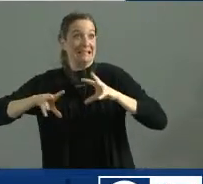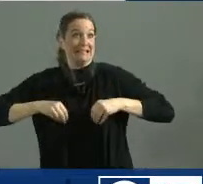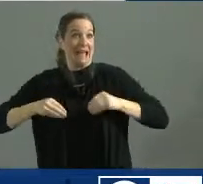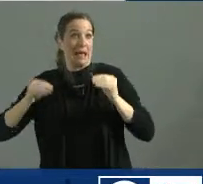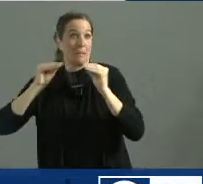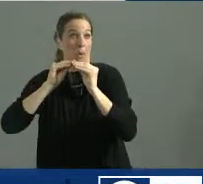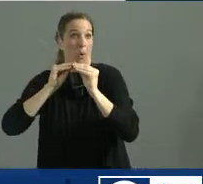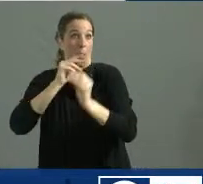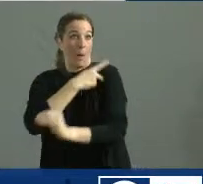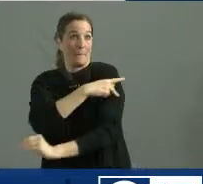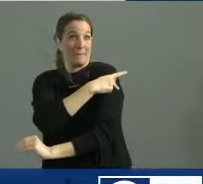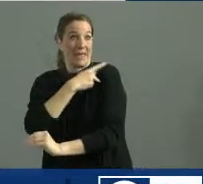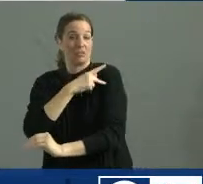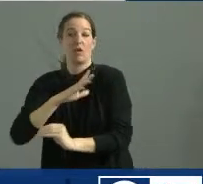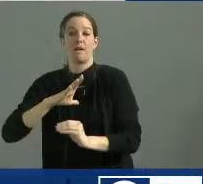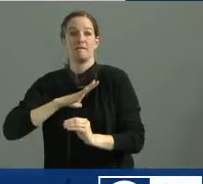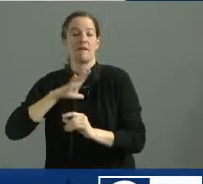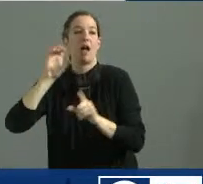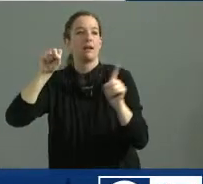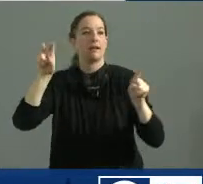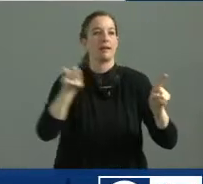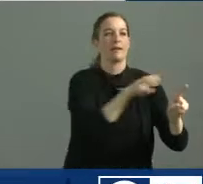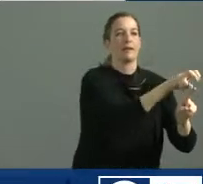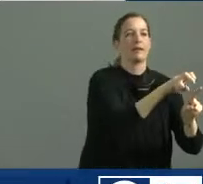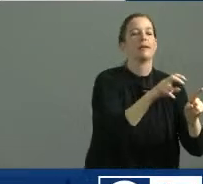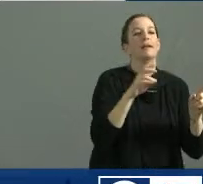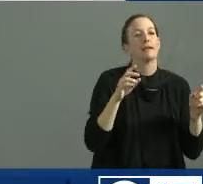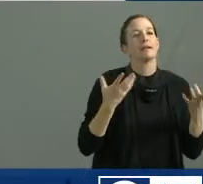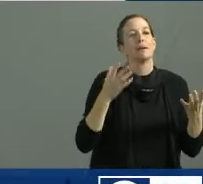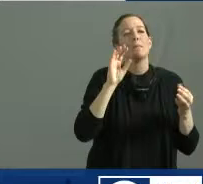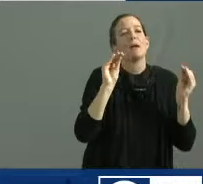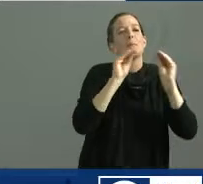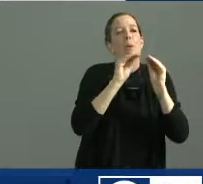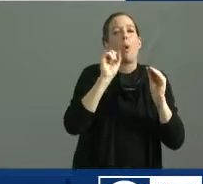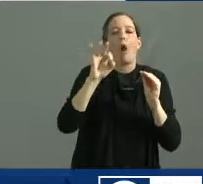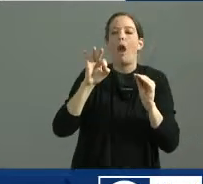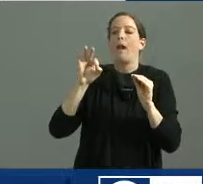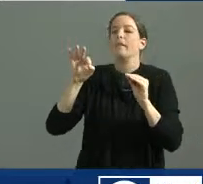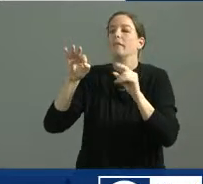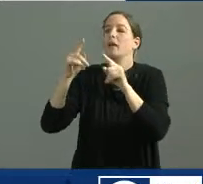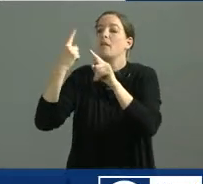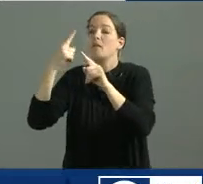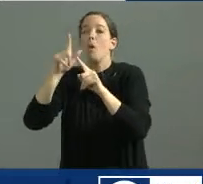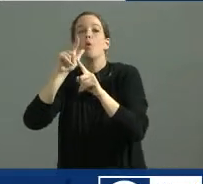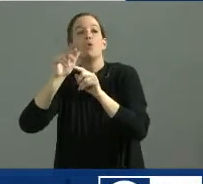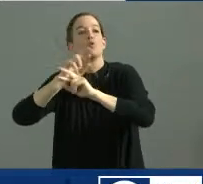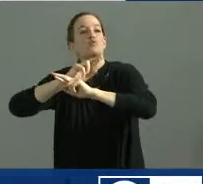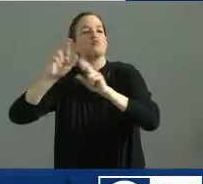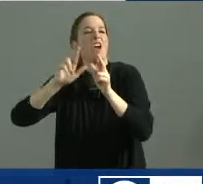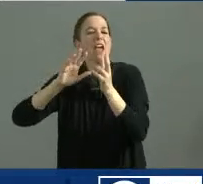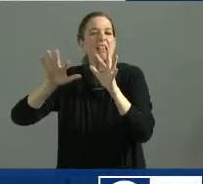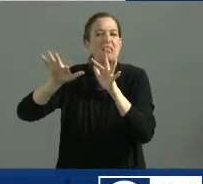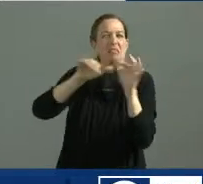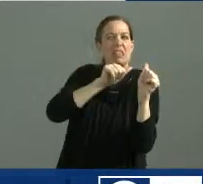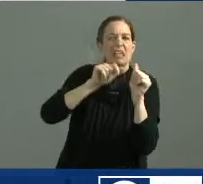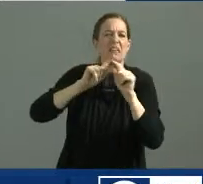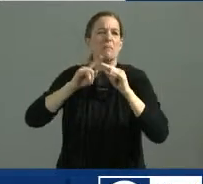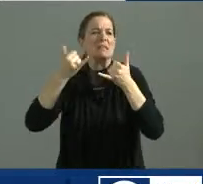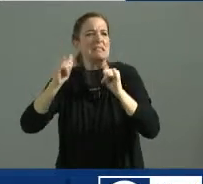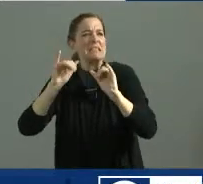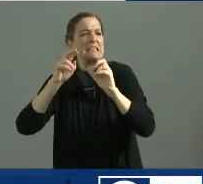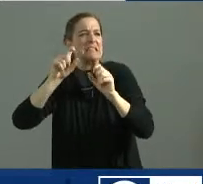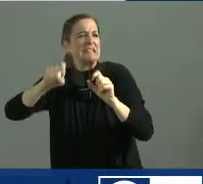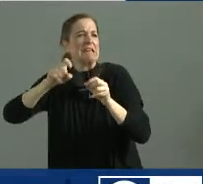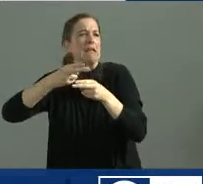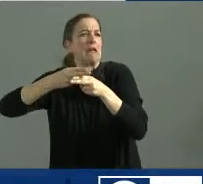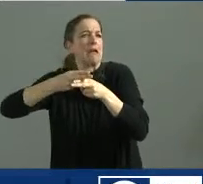beds available in our post-acute settings. So it doesn't sound like you're going to open up the hospital, and it's